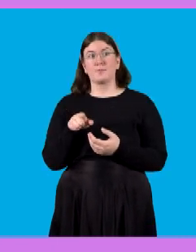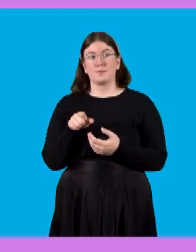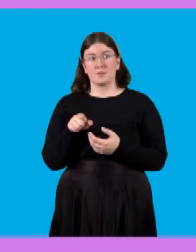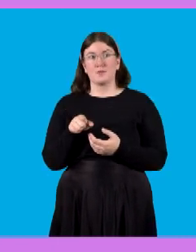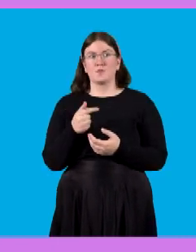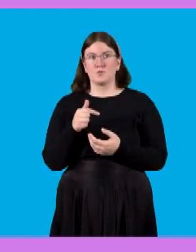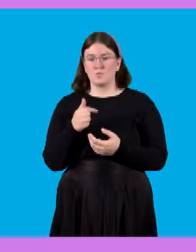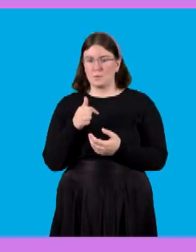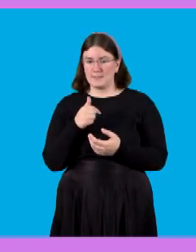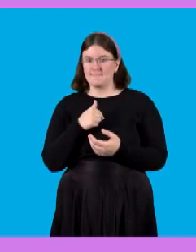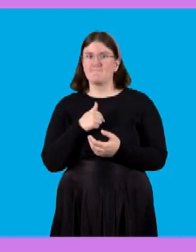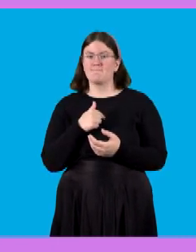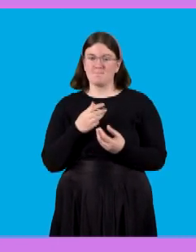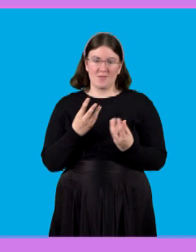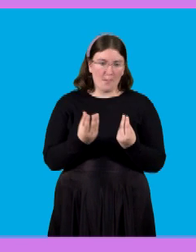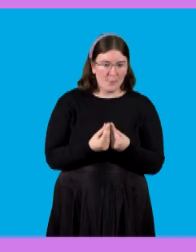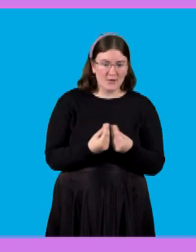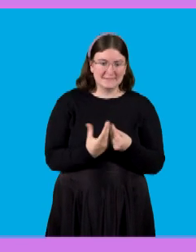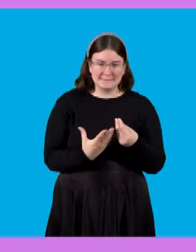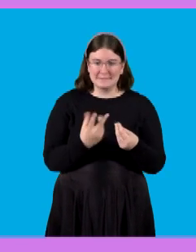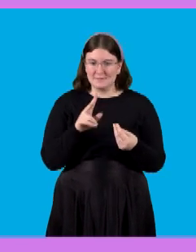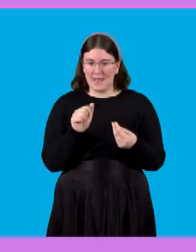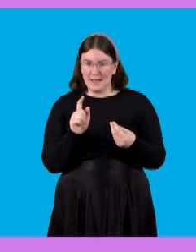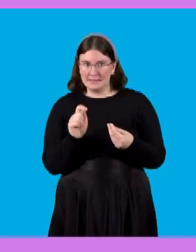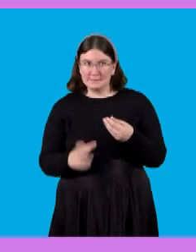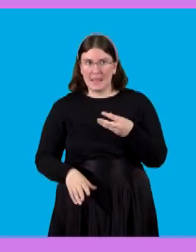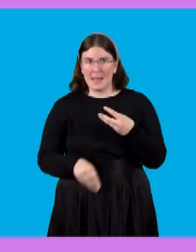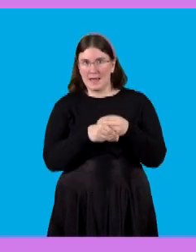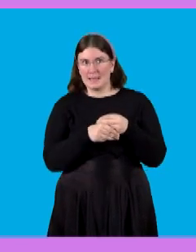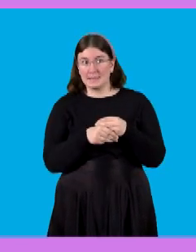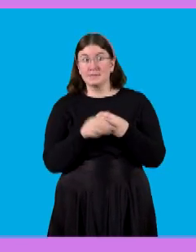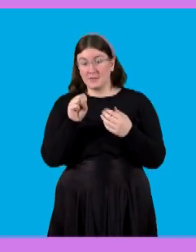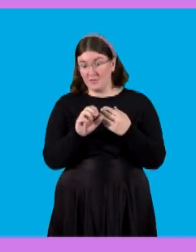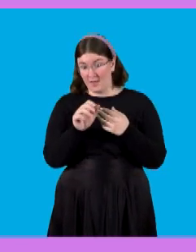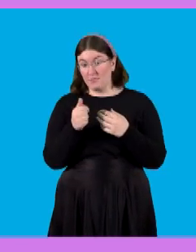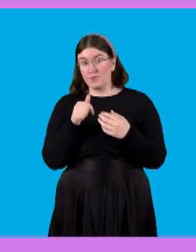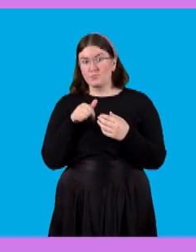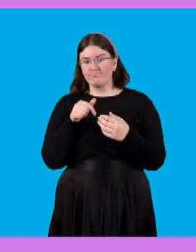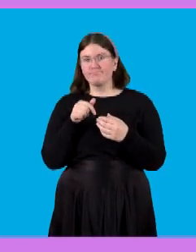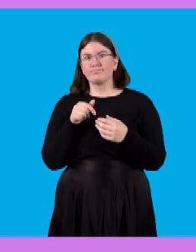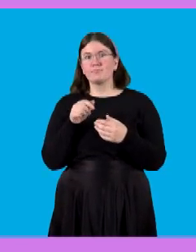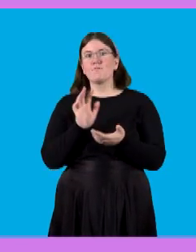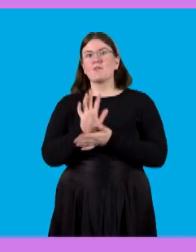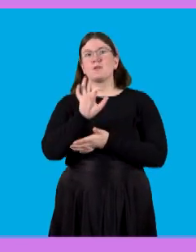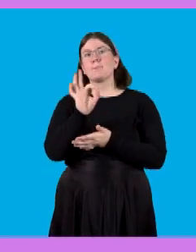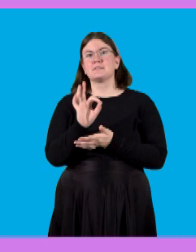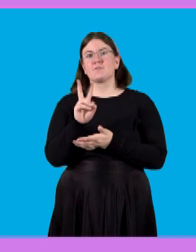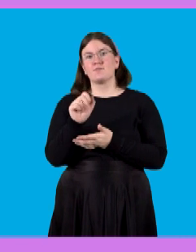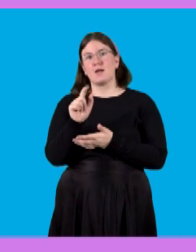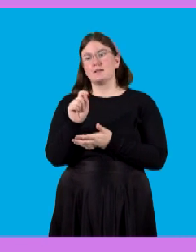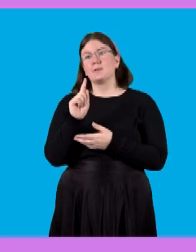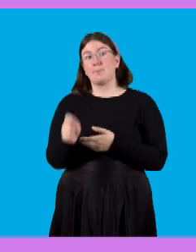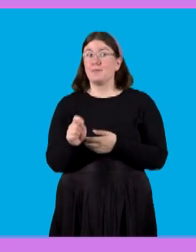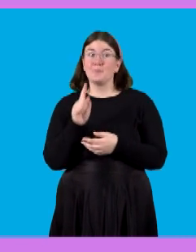price of goods and services. In South Africa, VAT is currently charged at 15%, as we all know. Some goods